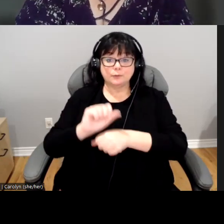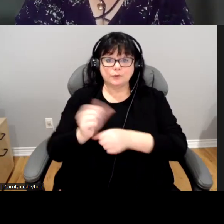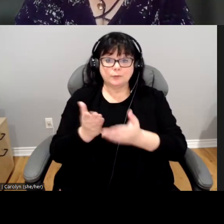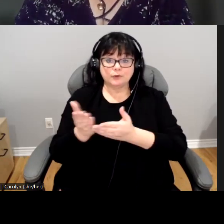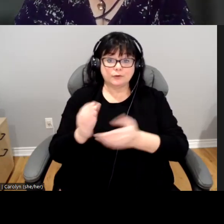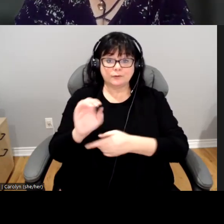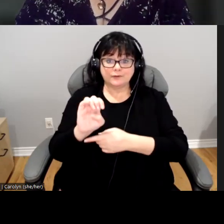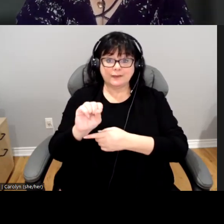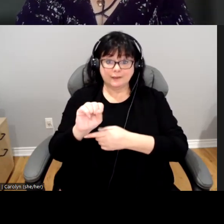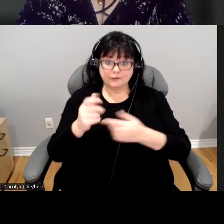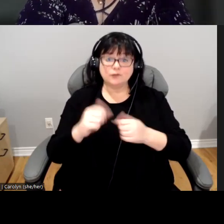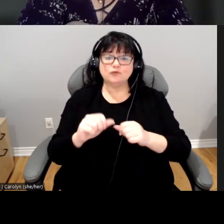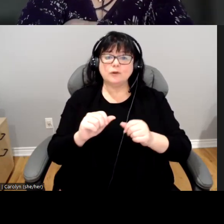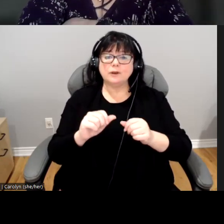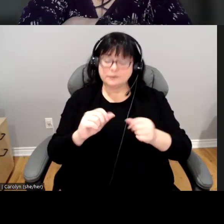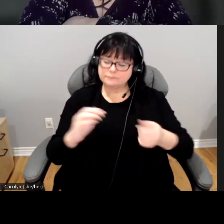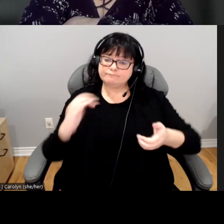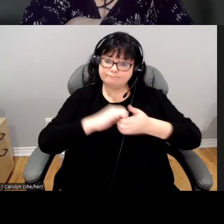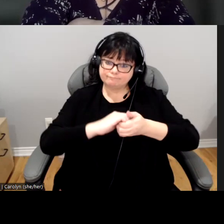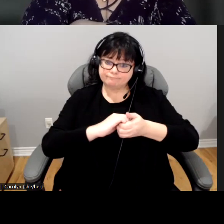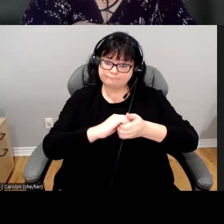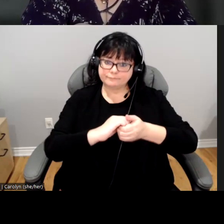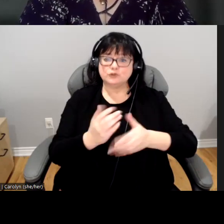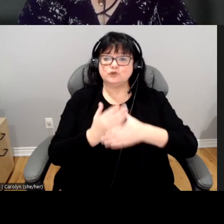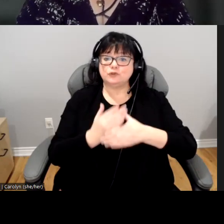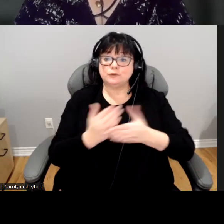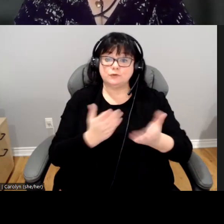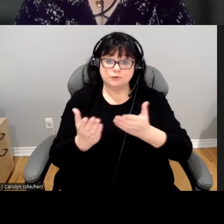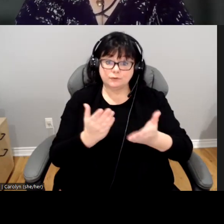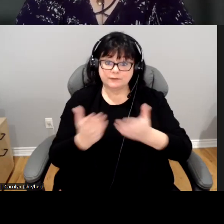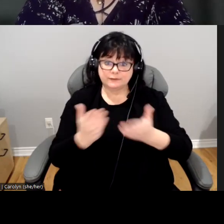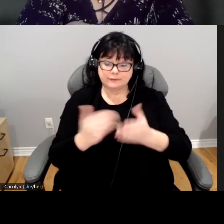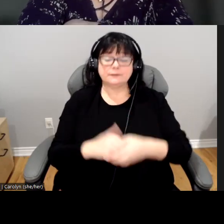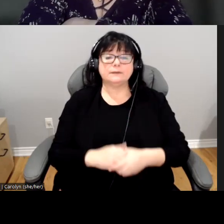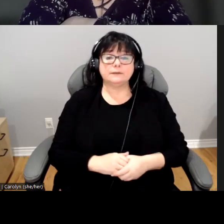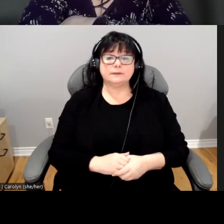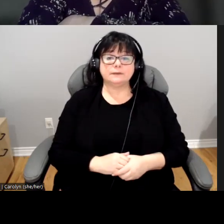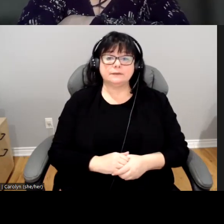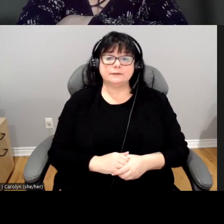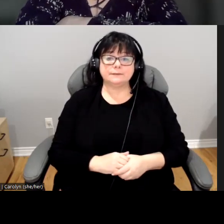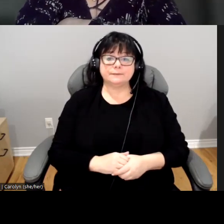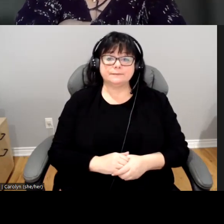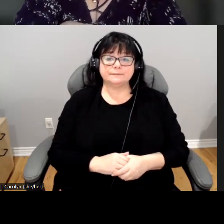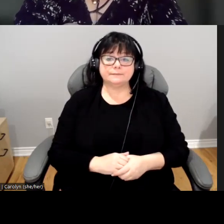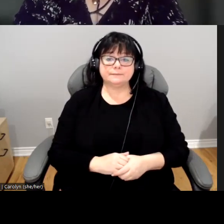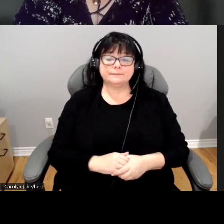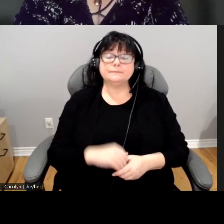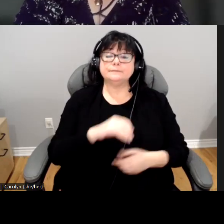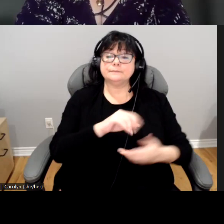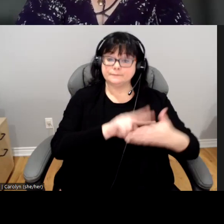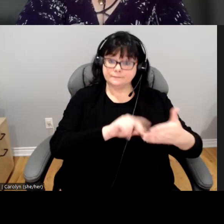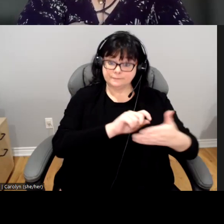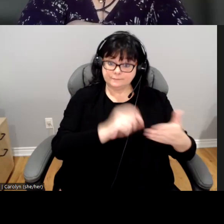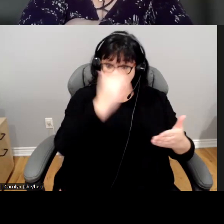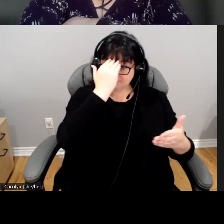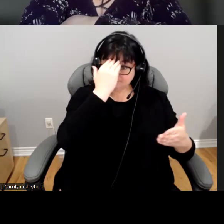why. Not unlike us in literacy, ES providers have trouble